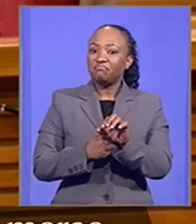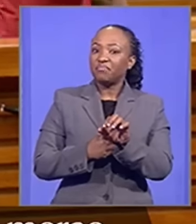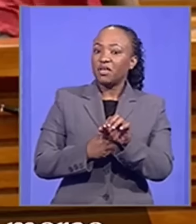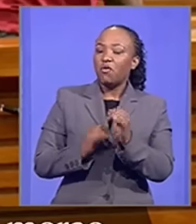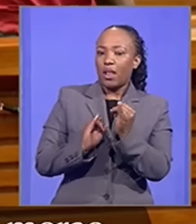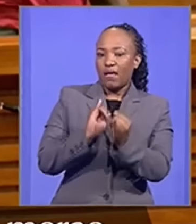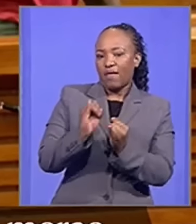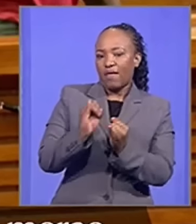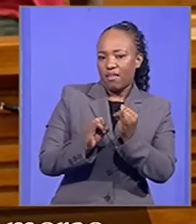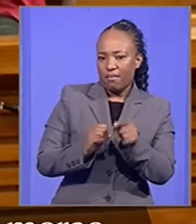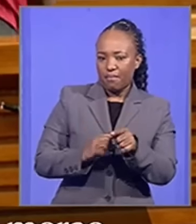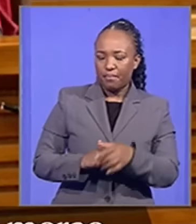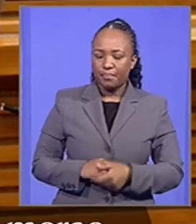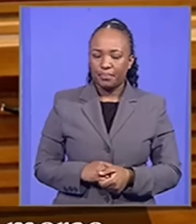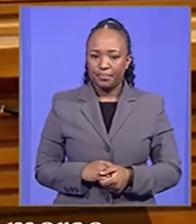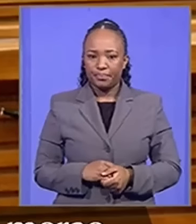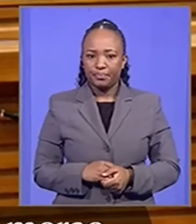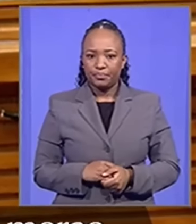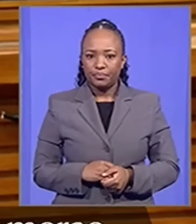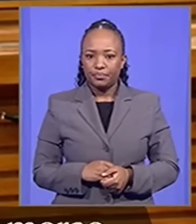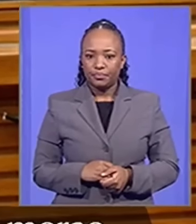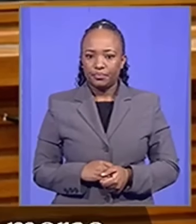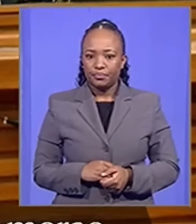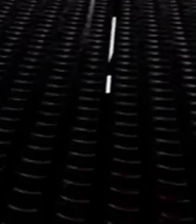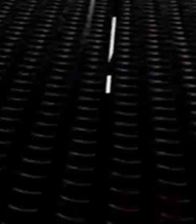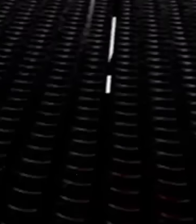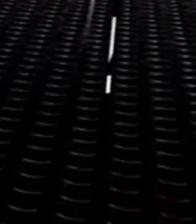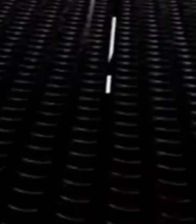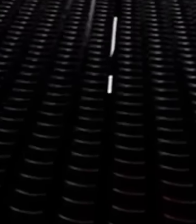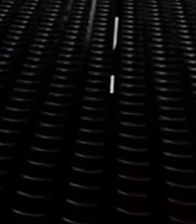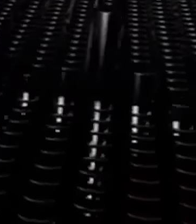dikgang tsa SABC Waterval.